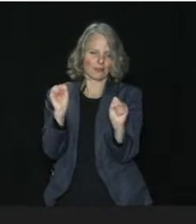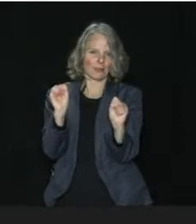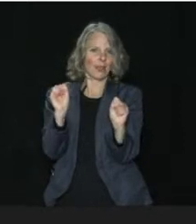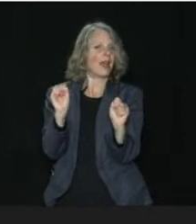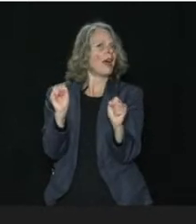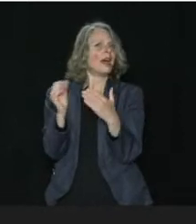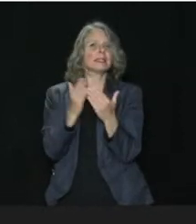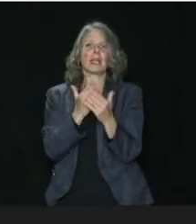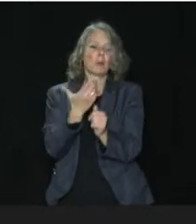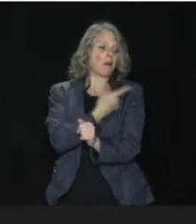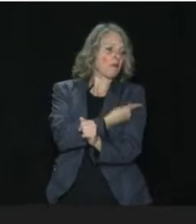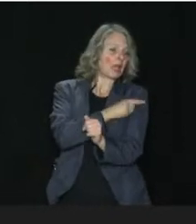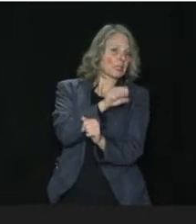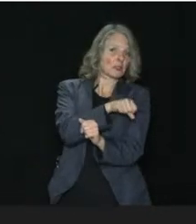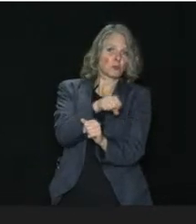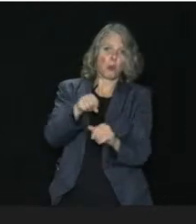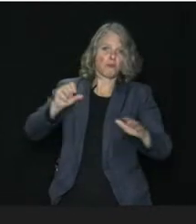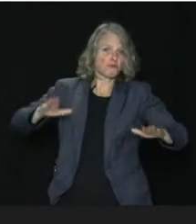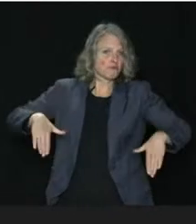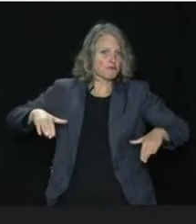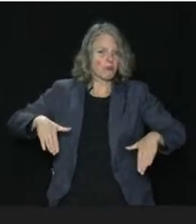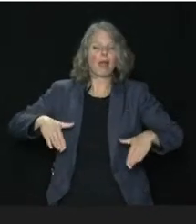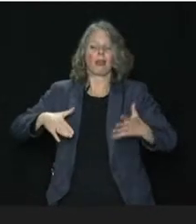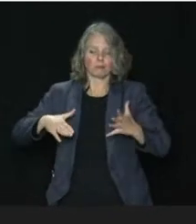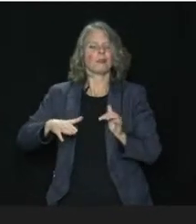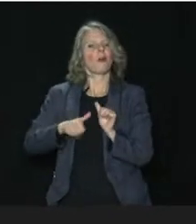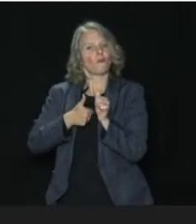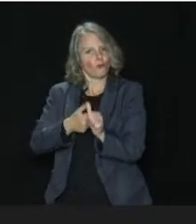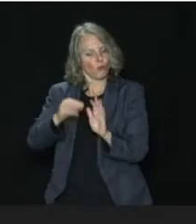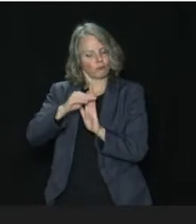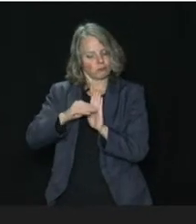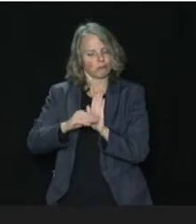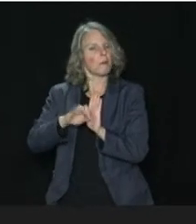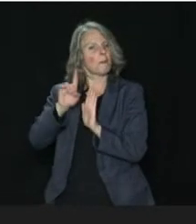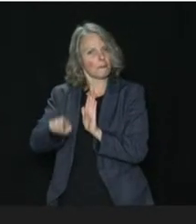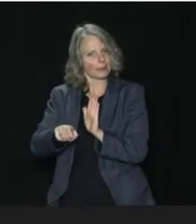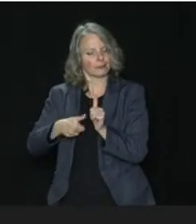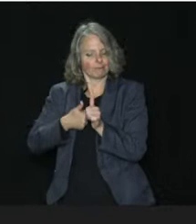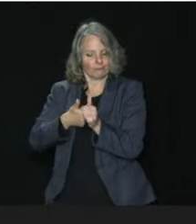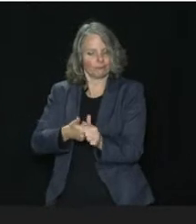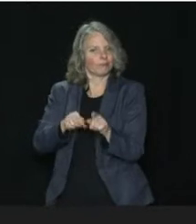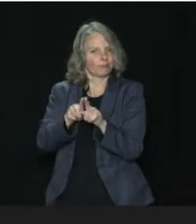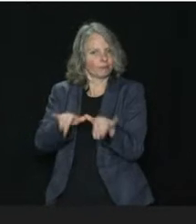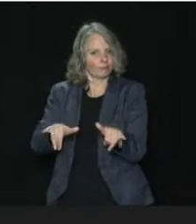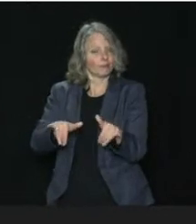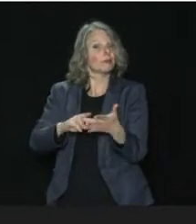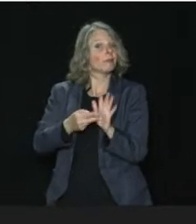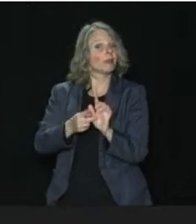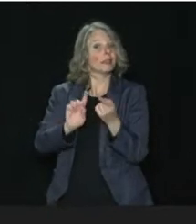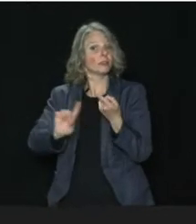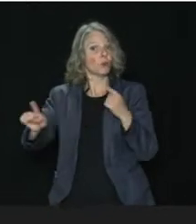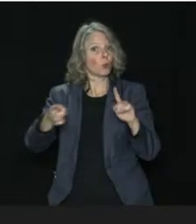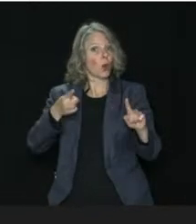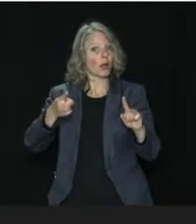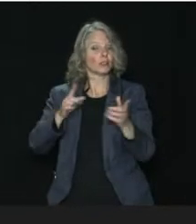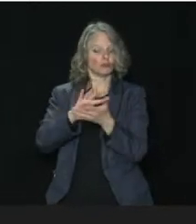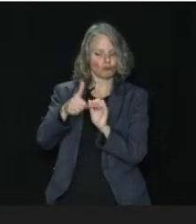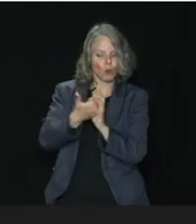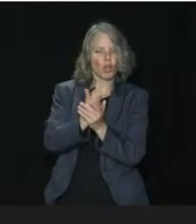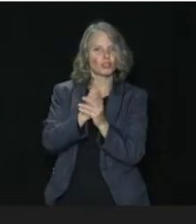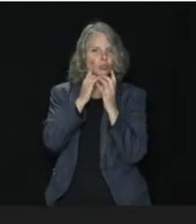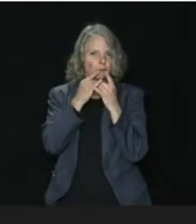Regardless of our vaccination status, we all need to continue following public health advice and maintain individual wash, mask,